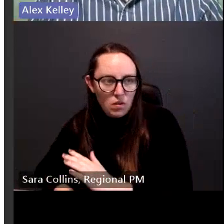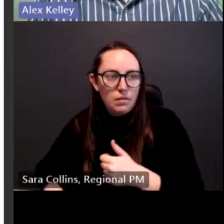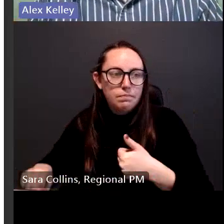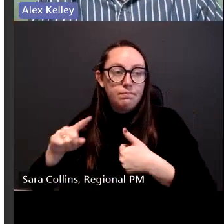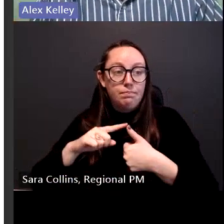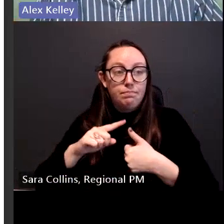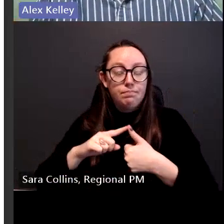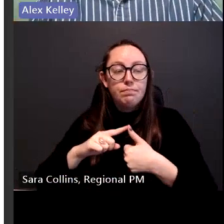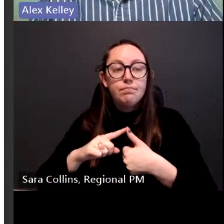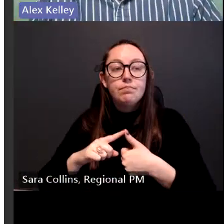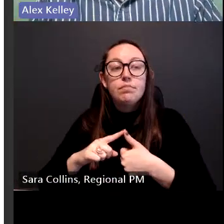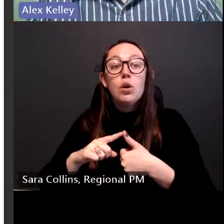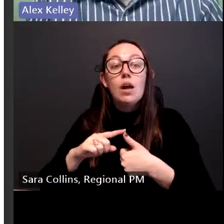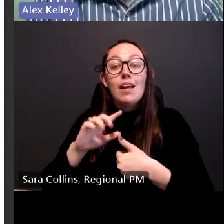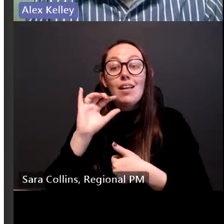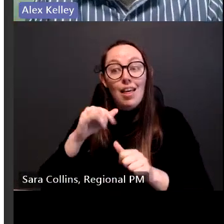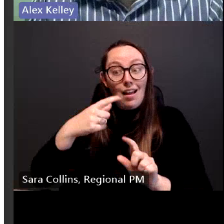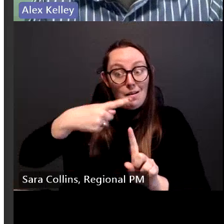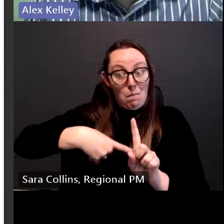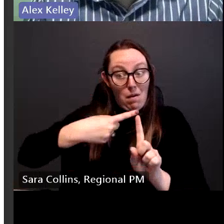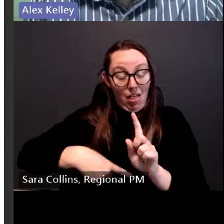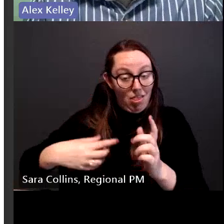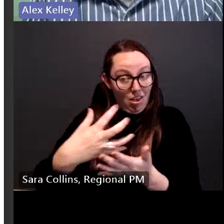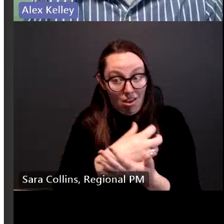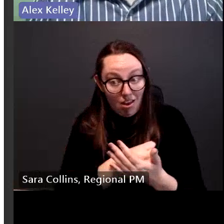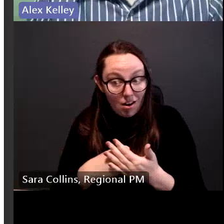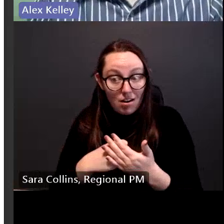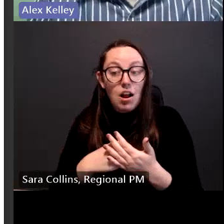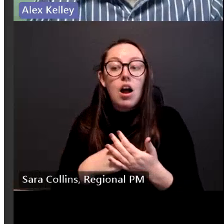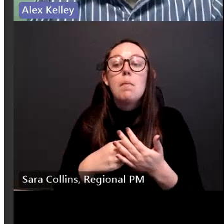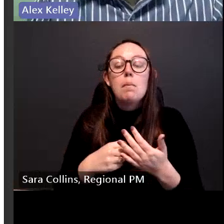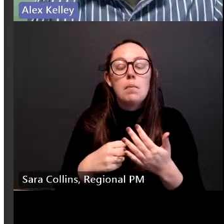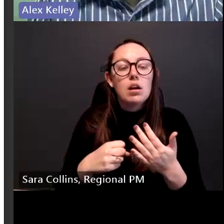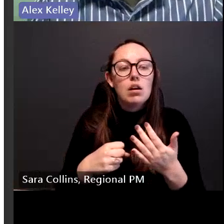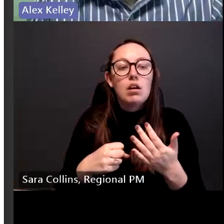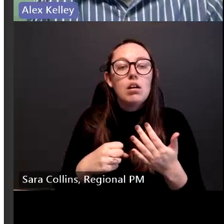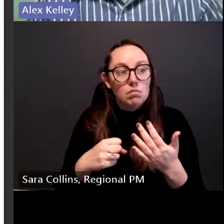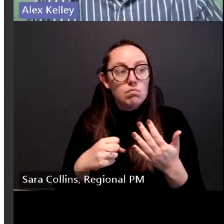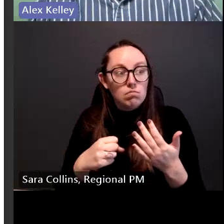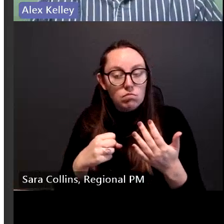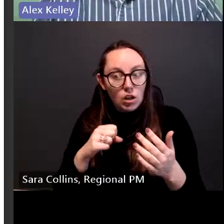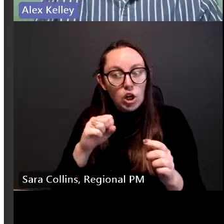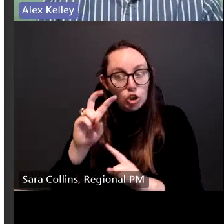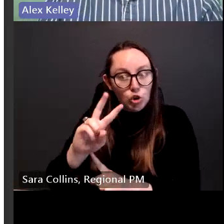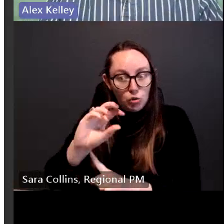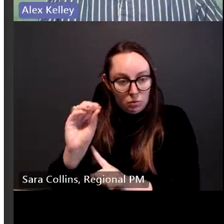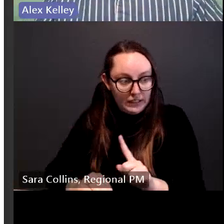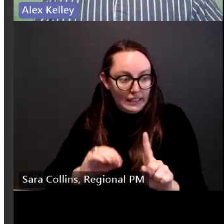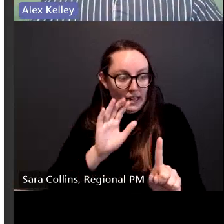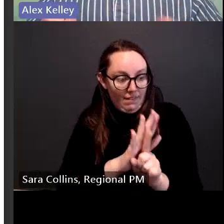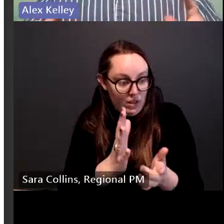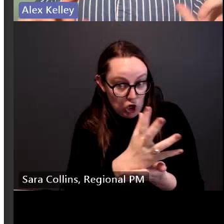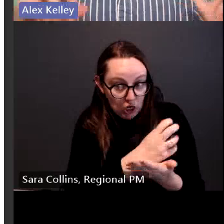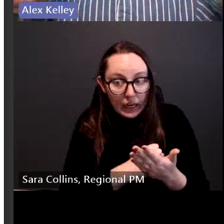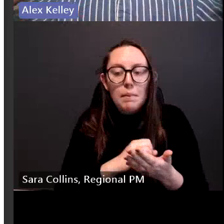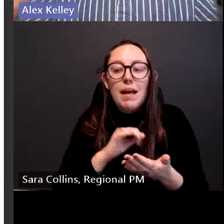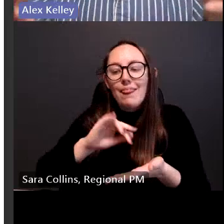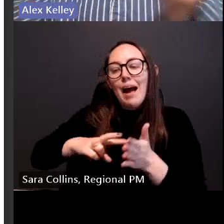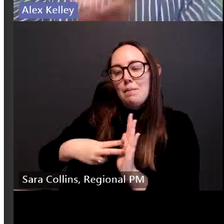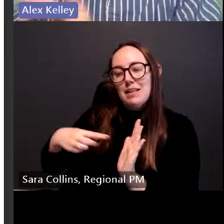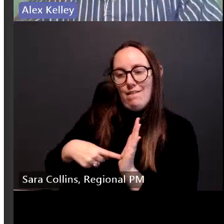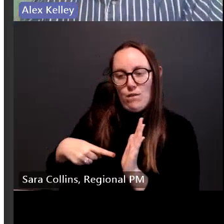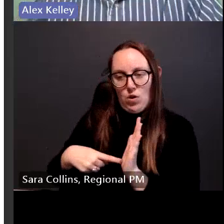2% of monthly income benchmark as a definition of affordable for fixed and mobile broadband spending for low-income Vermonters. We have